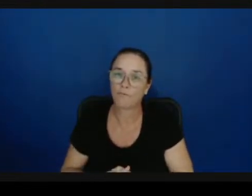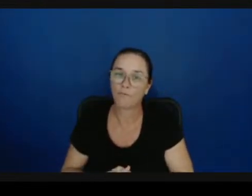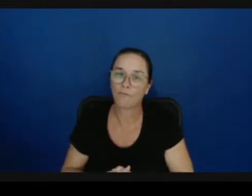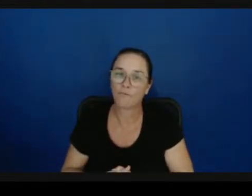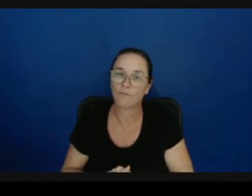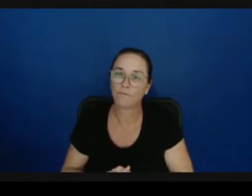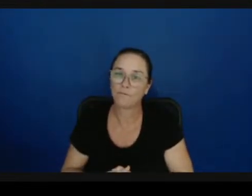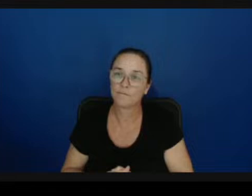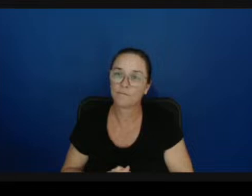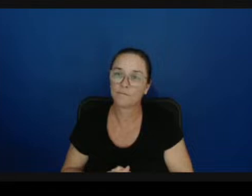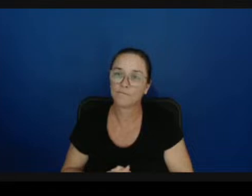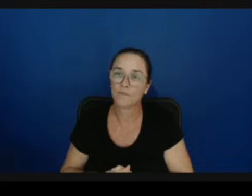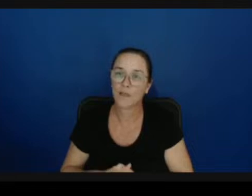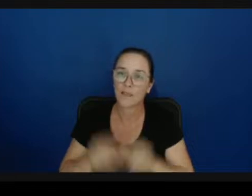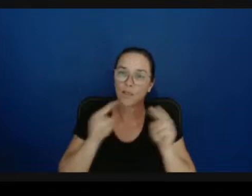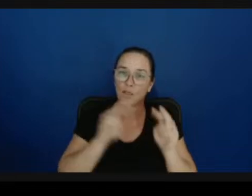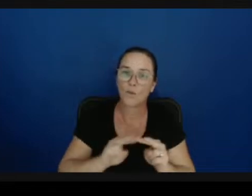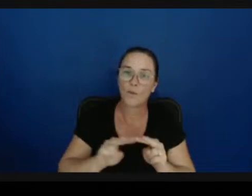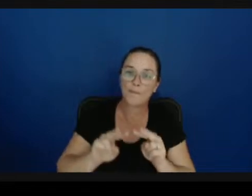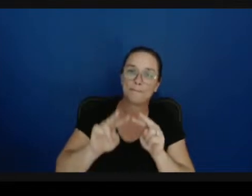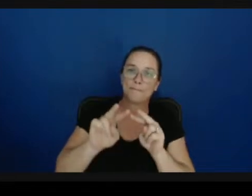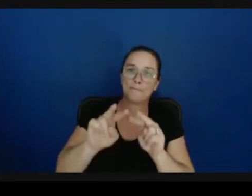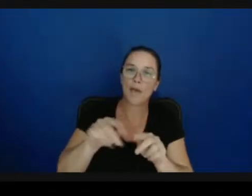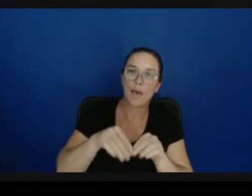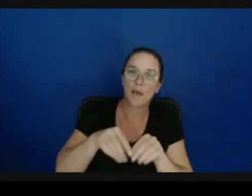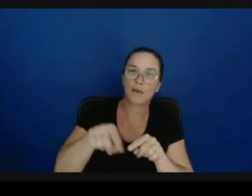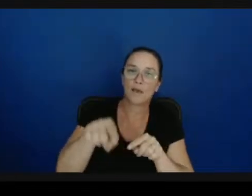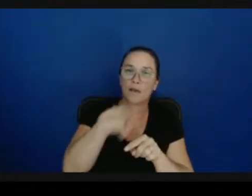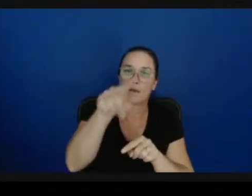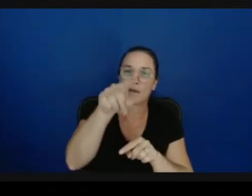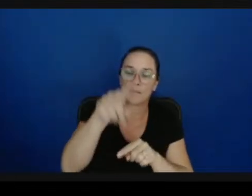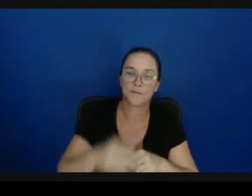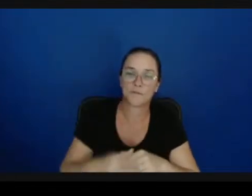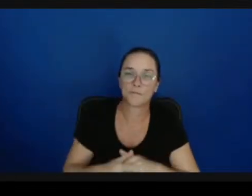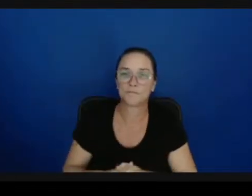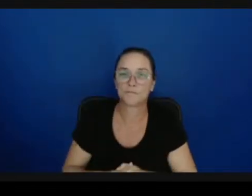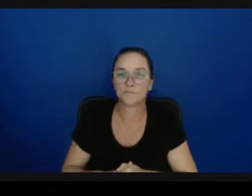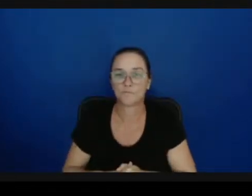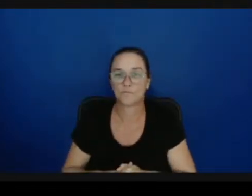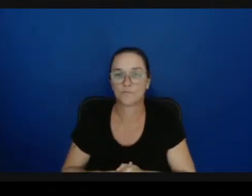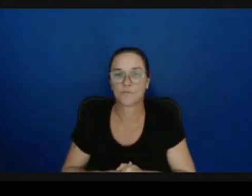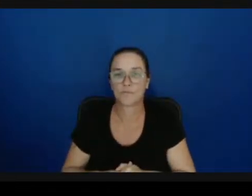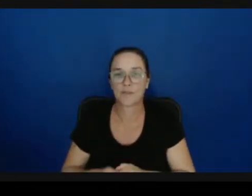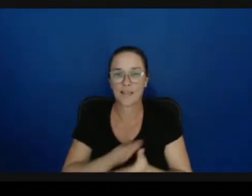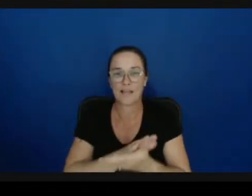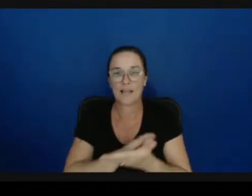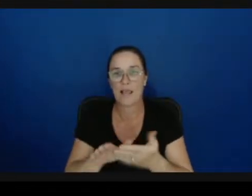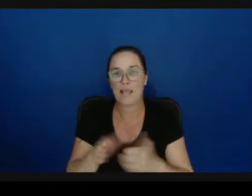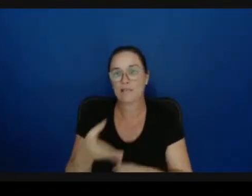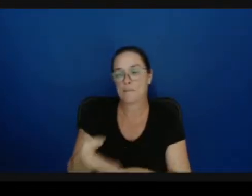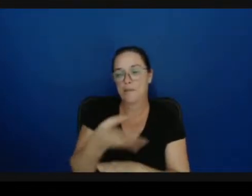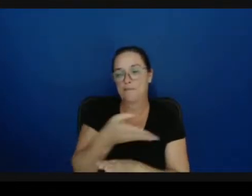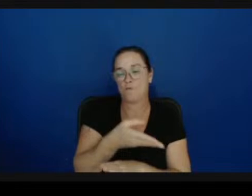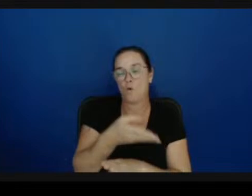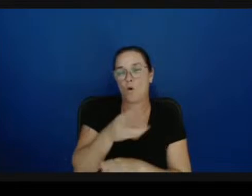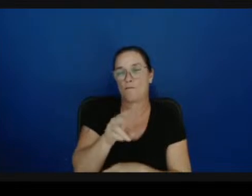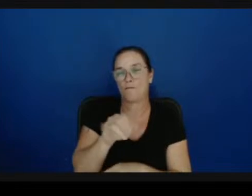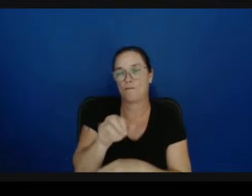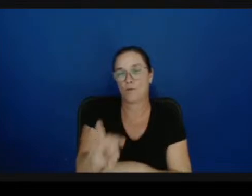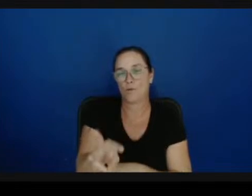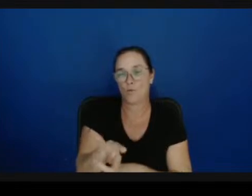Now looking back up the rift there, perspective, it's a nice before view for what's coming